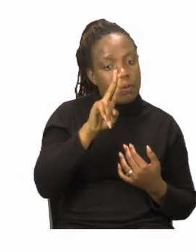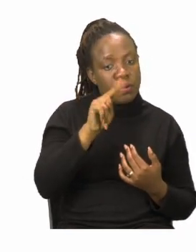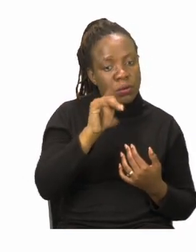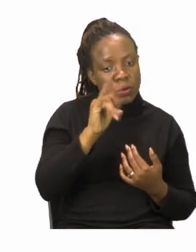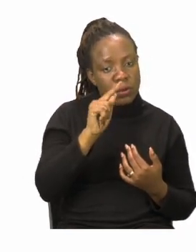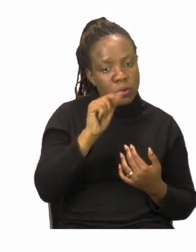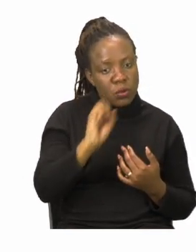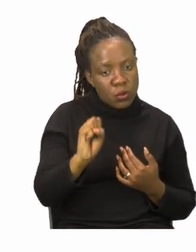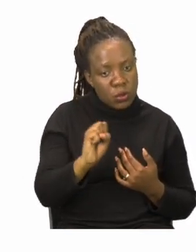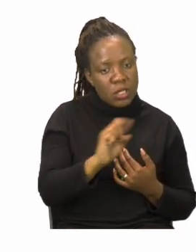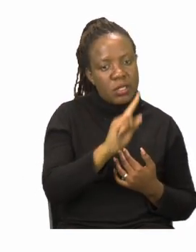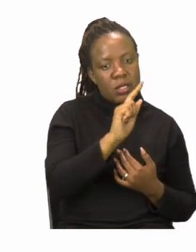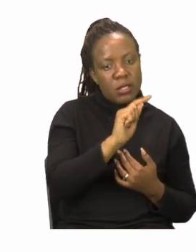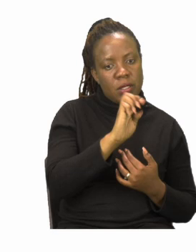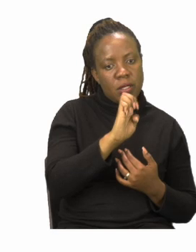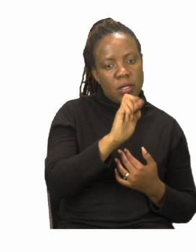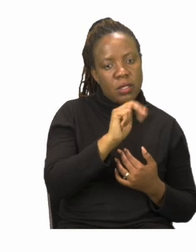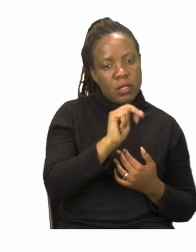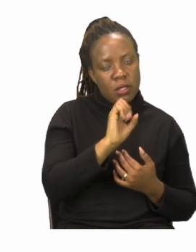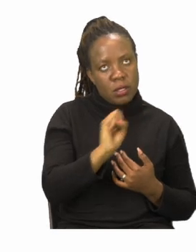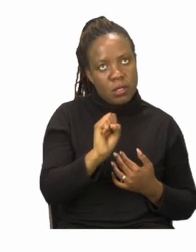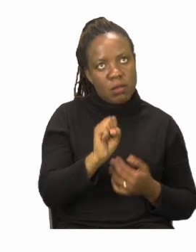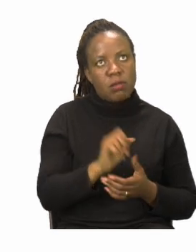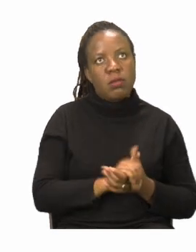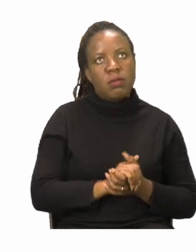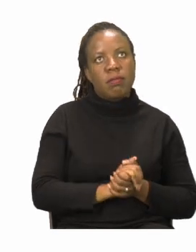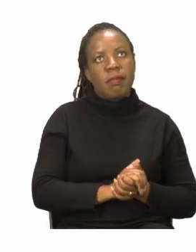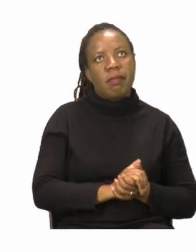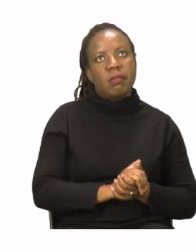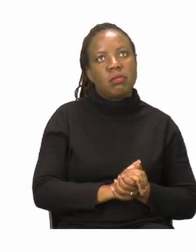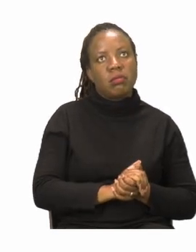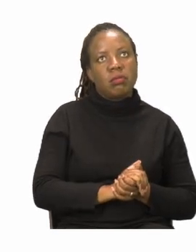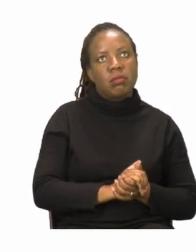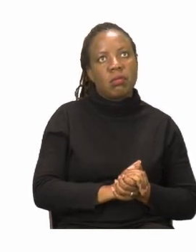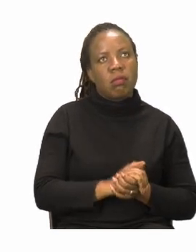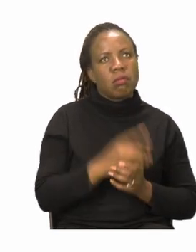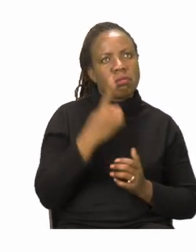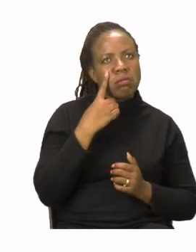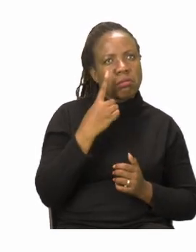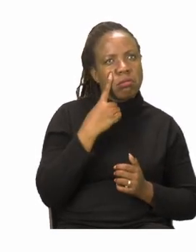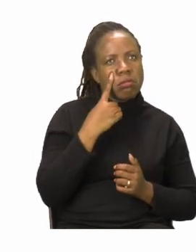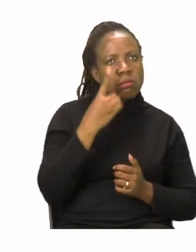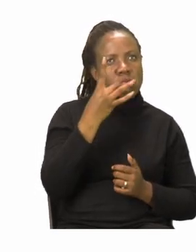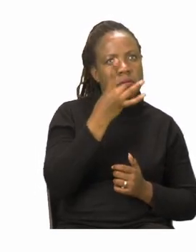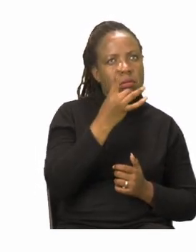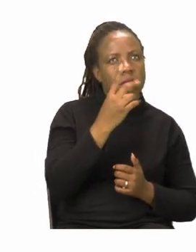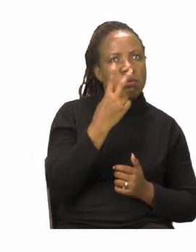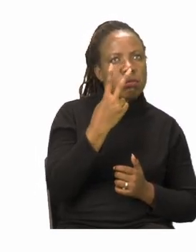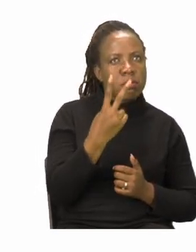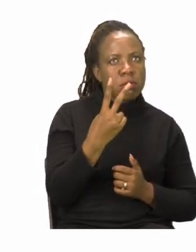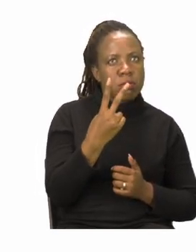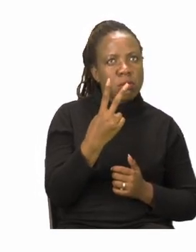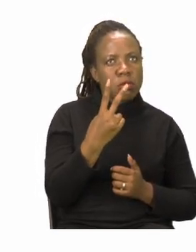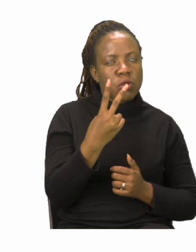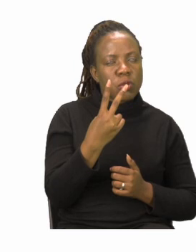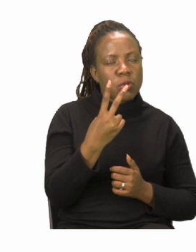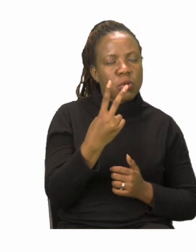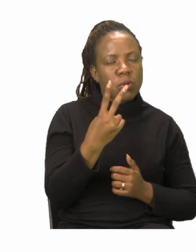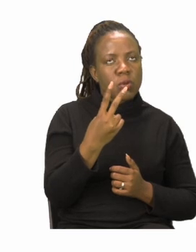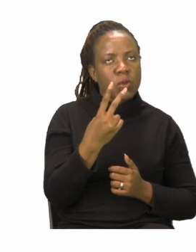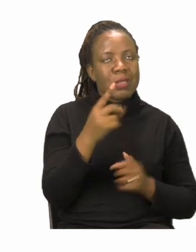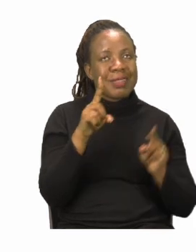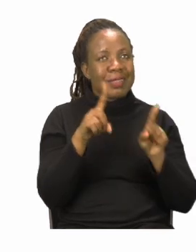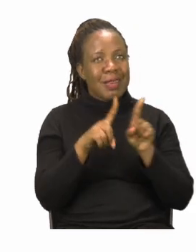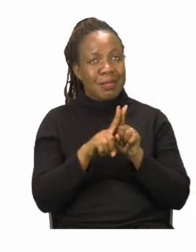them down. Right, now you will see in the number 82, you have 80 and you